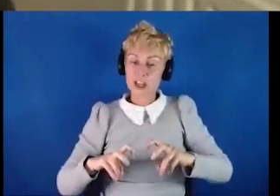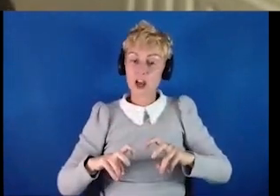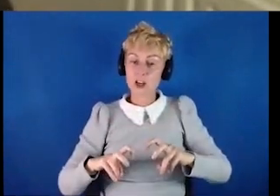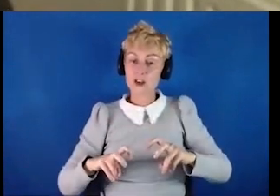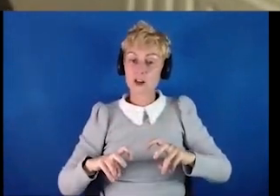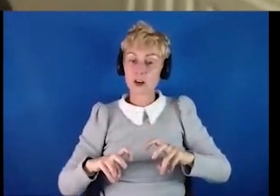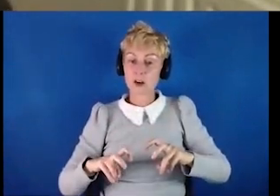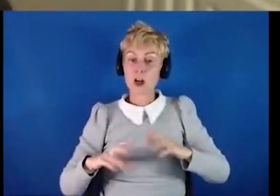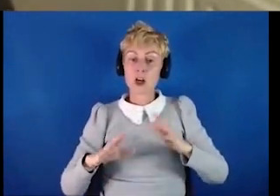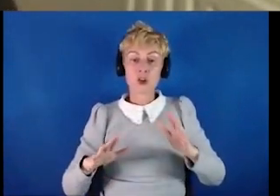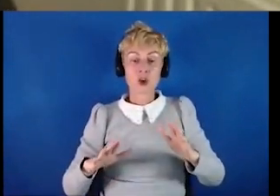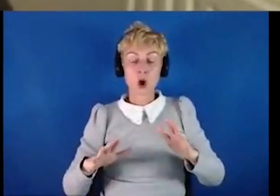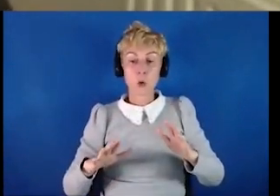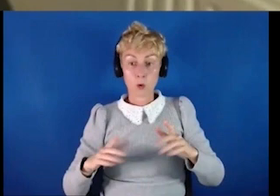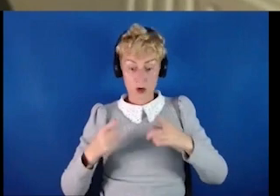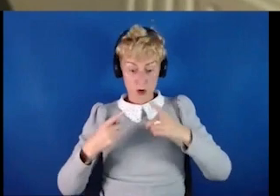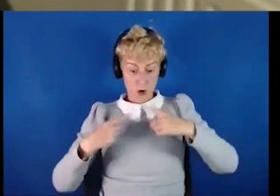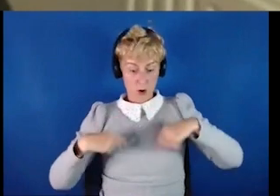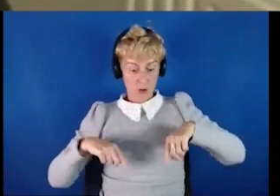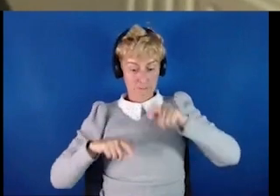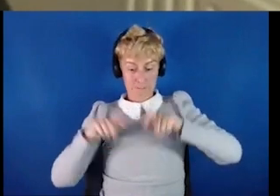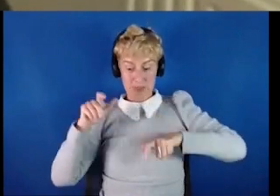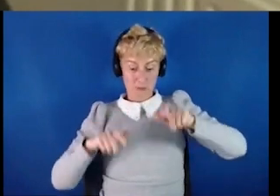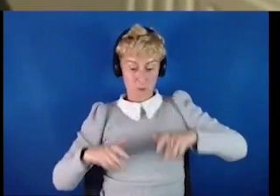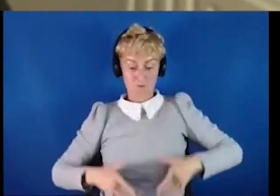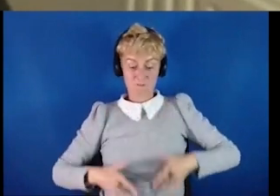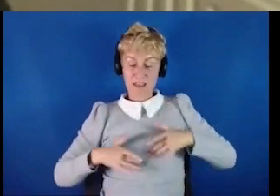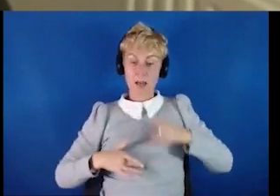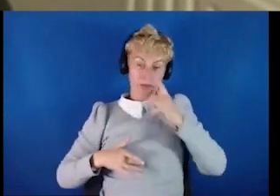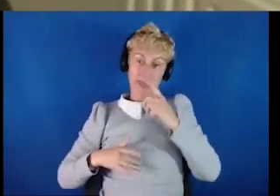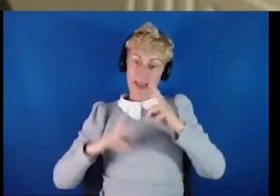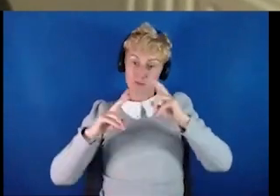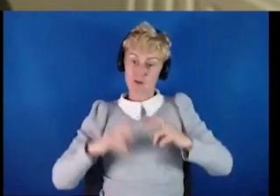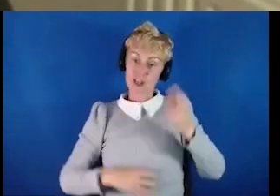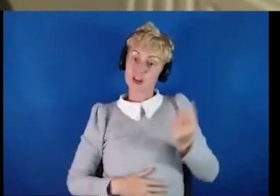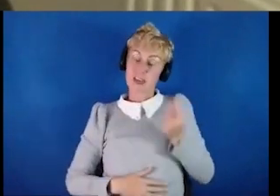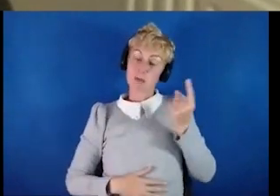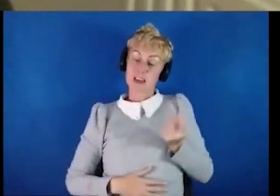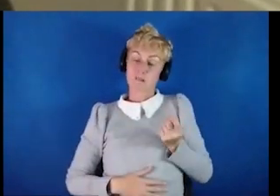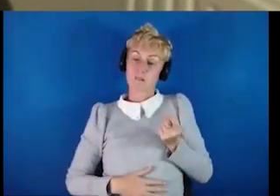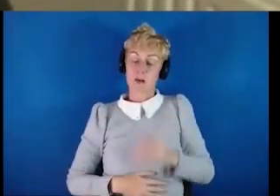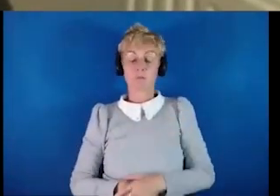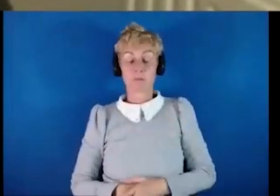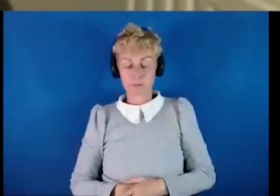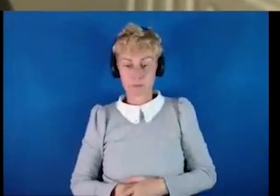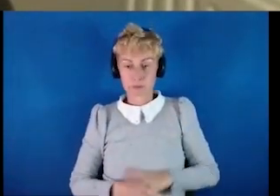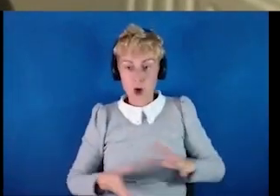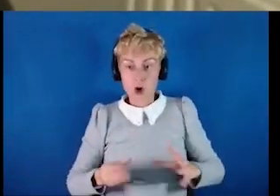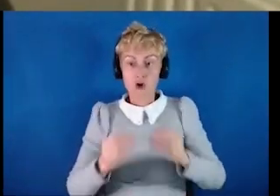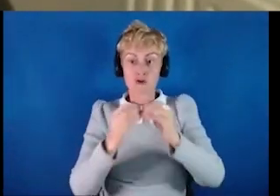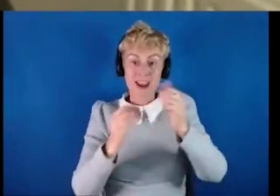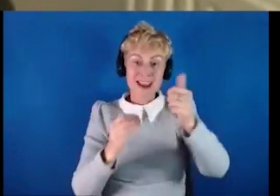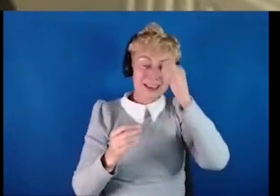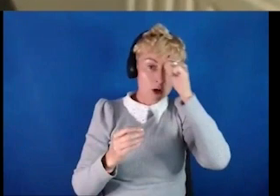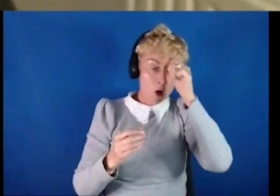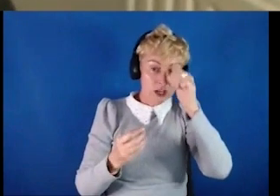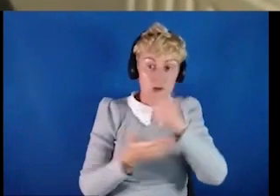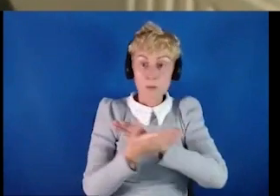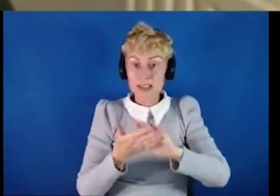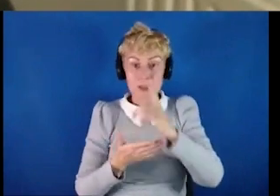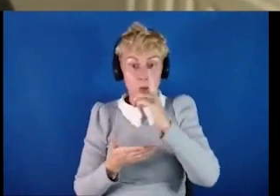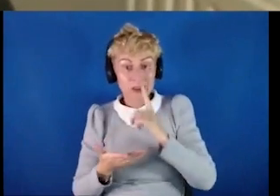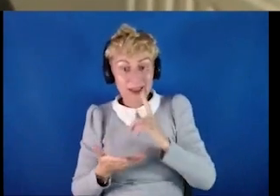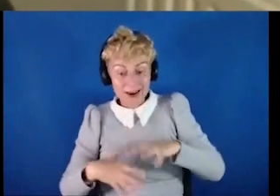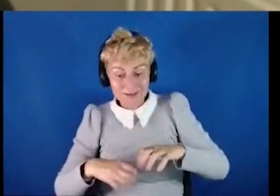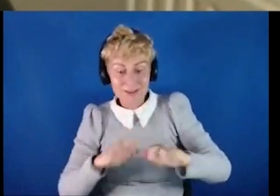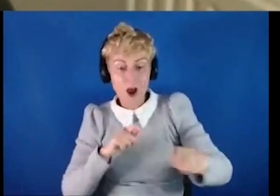is done and by whom and the people the research impacts. Creating knowledge to create change. Really, nothing